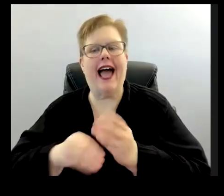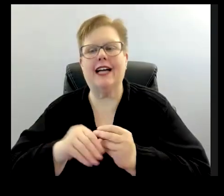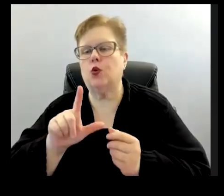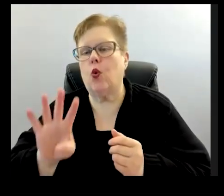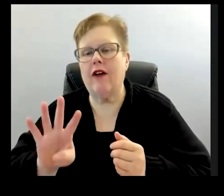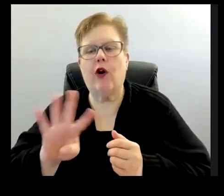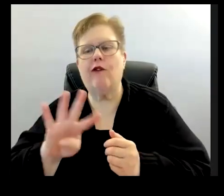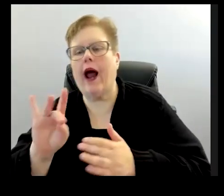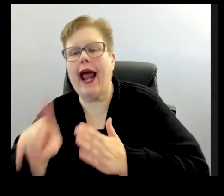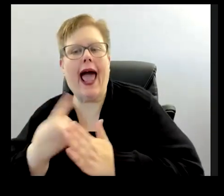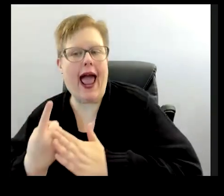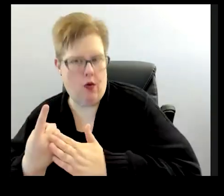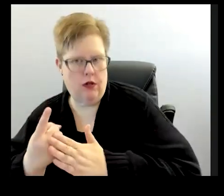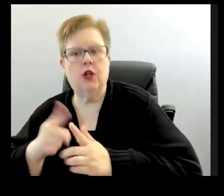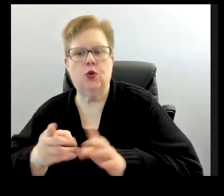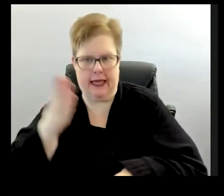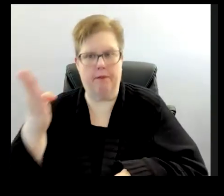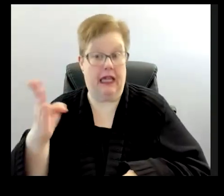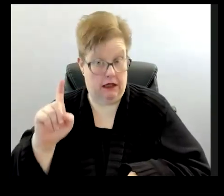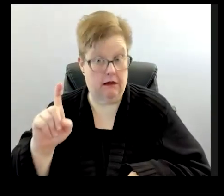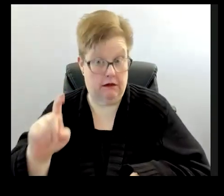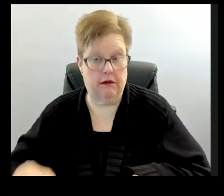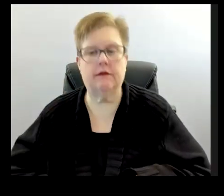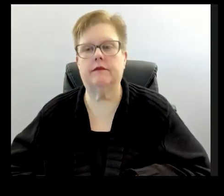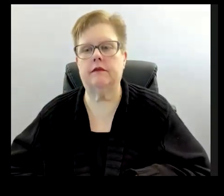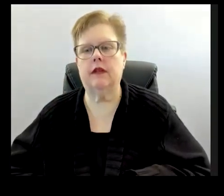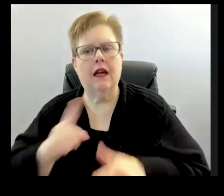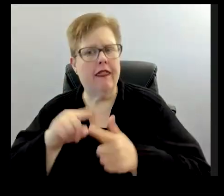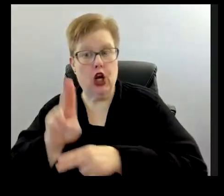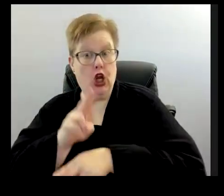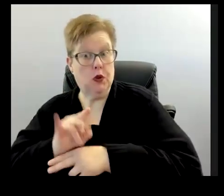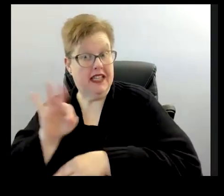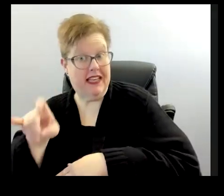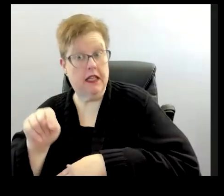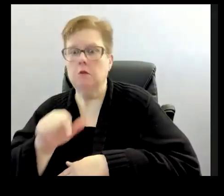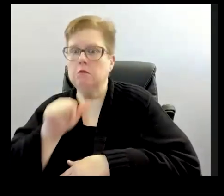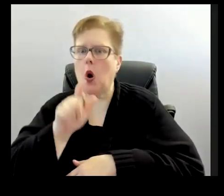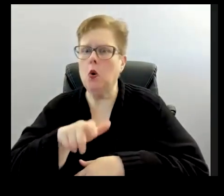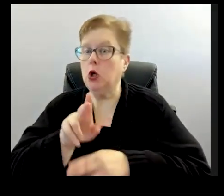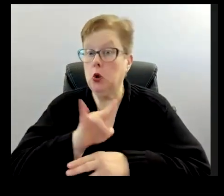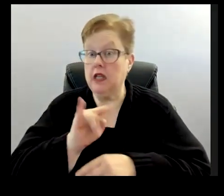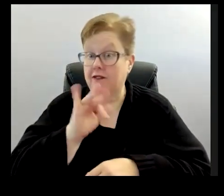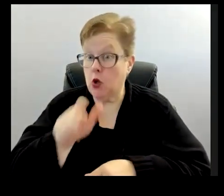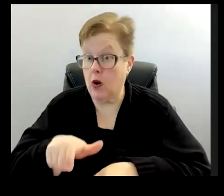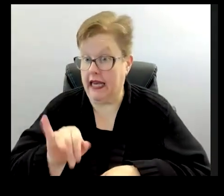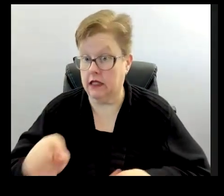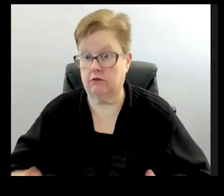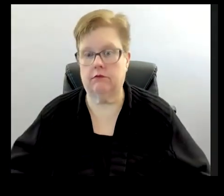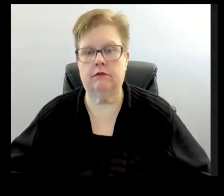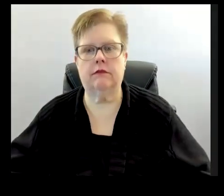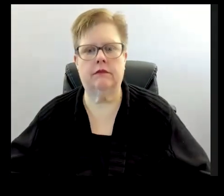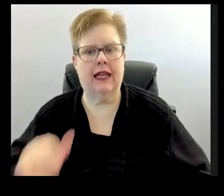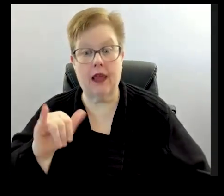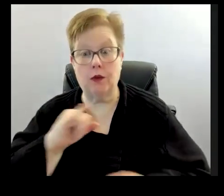24 hours or 48 hours to submit this assignment? And then use it if you need it. Don't use it if you don't. And that